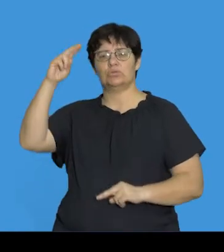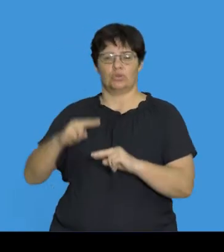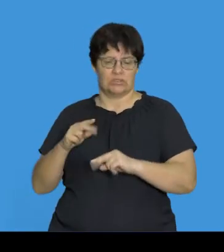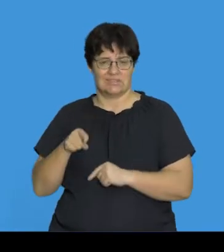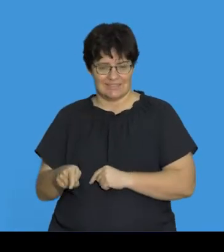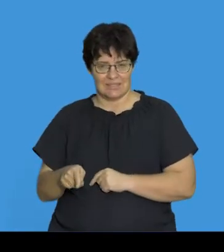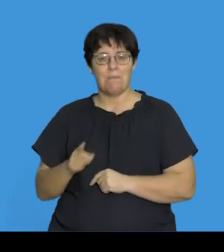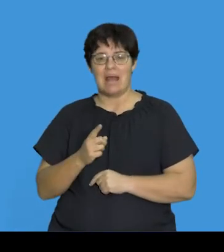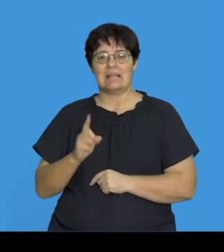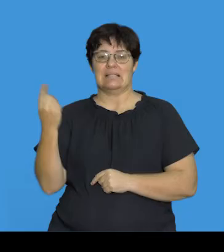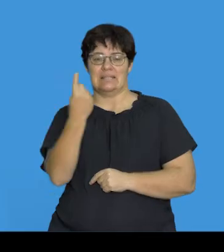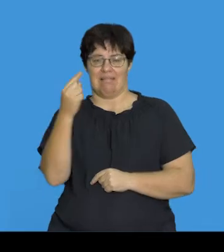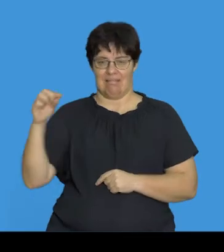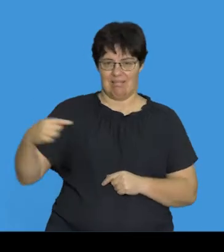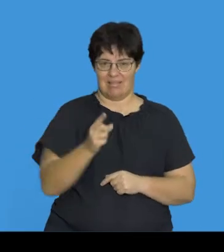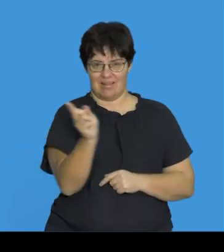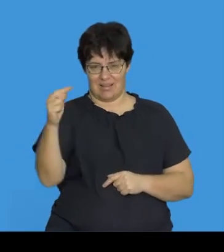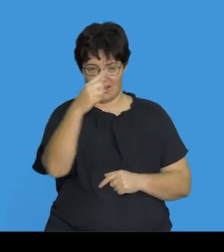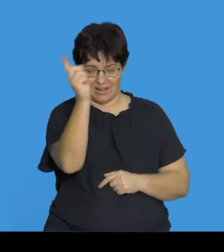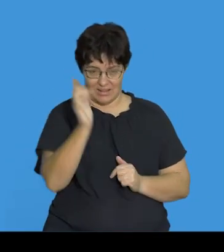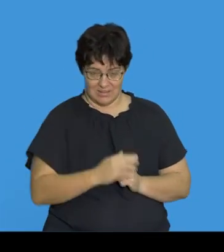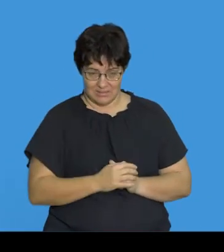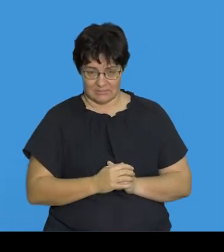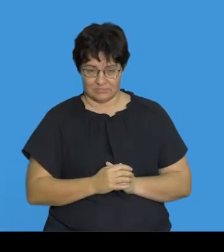much shorter strand, but it is single-stranded.